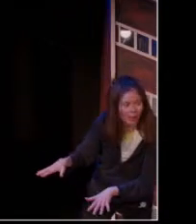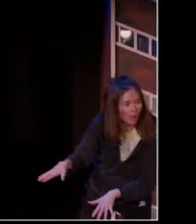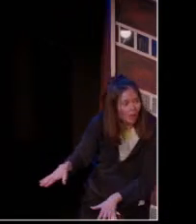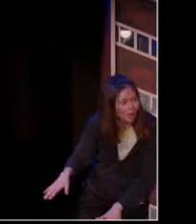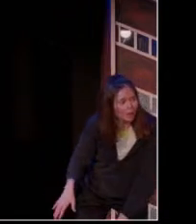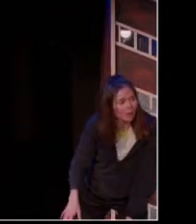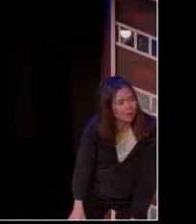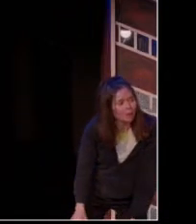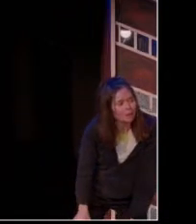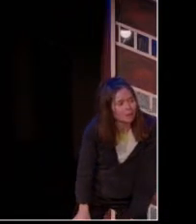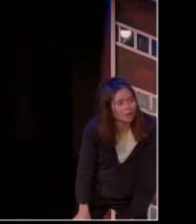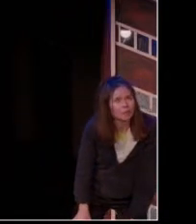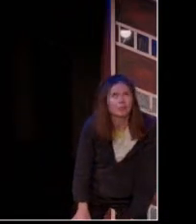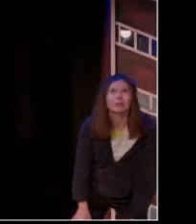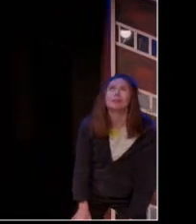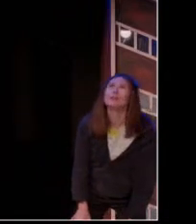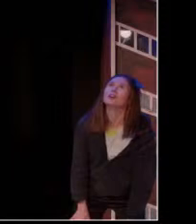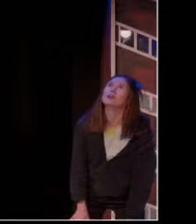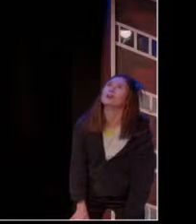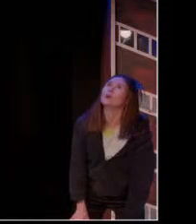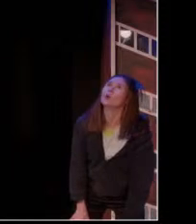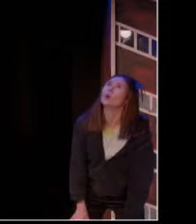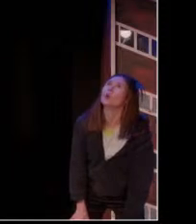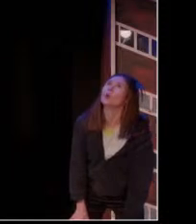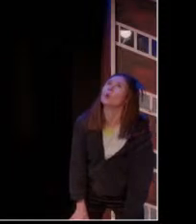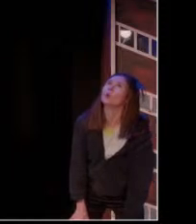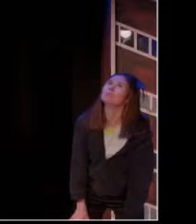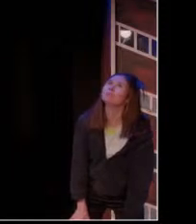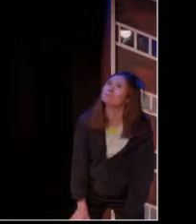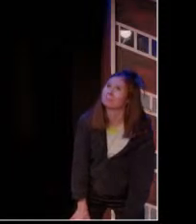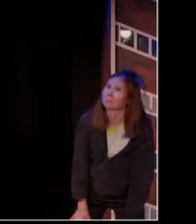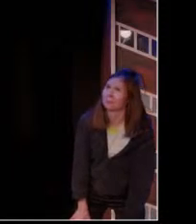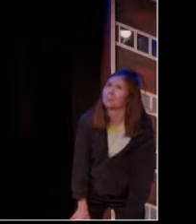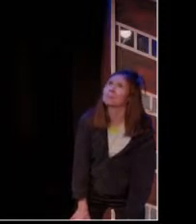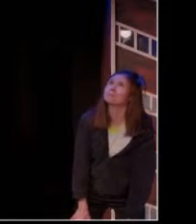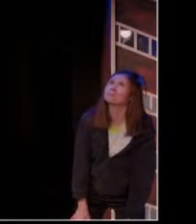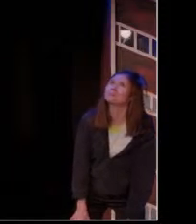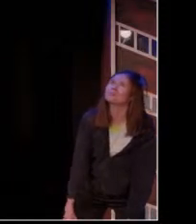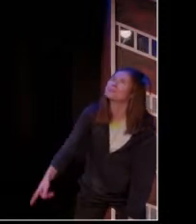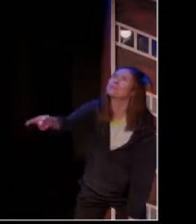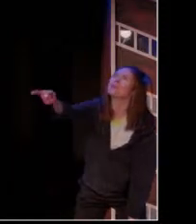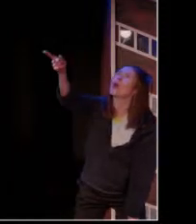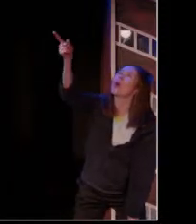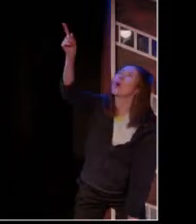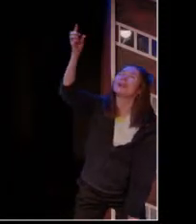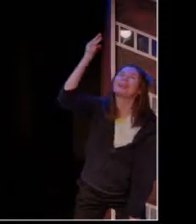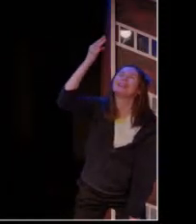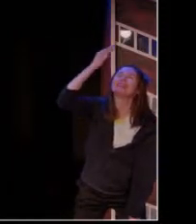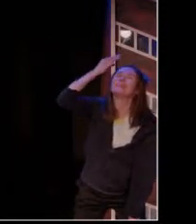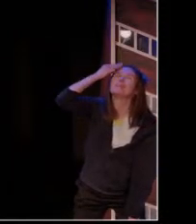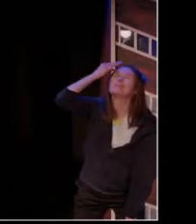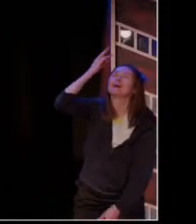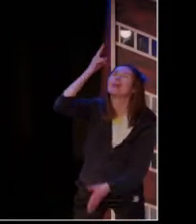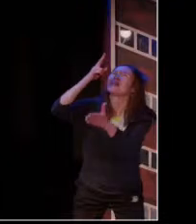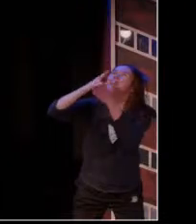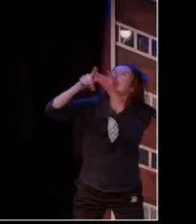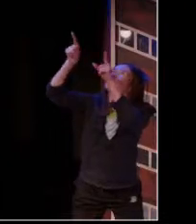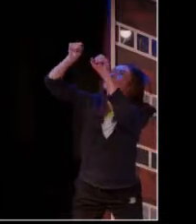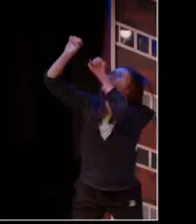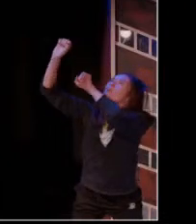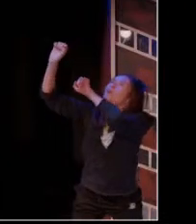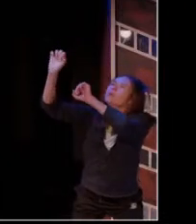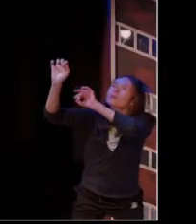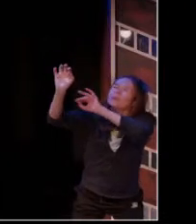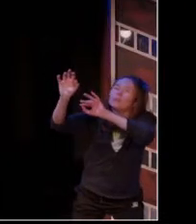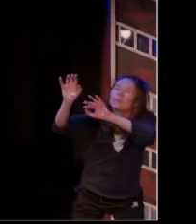And you, great goddess nature, who has shaped her so like him that made